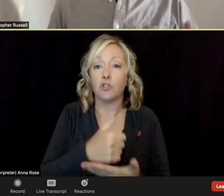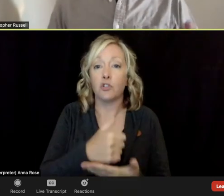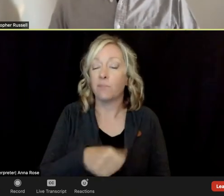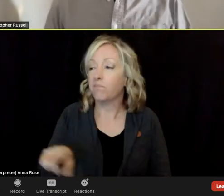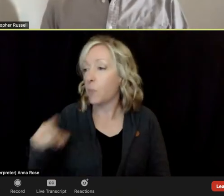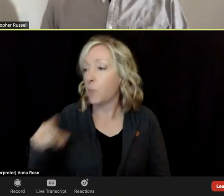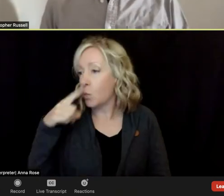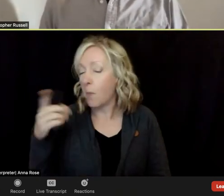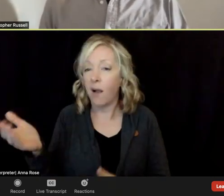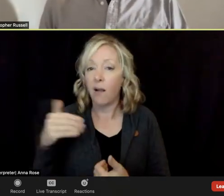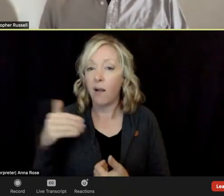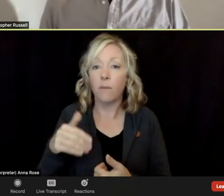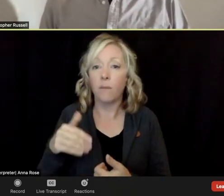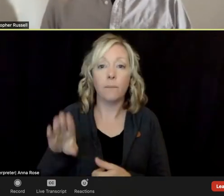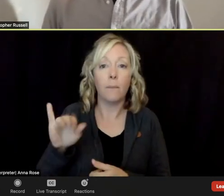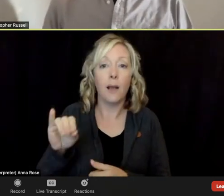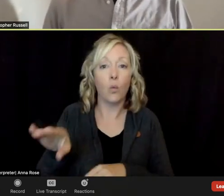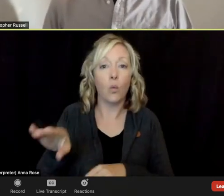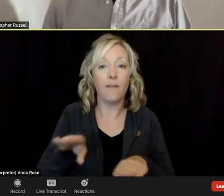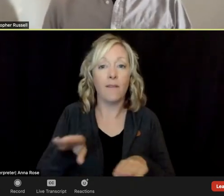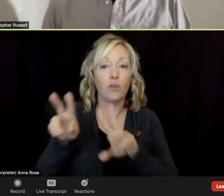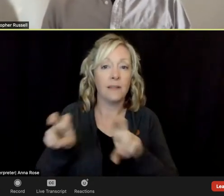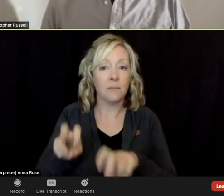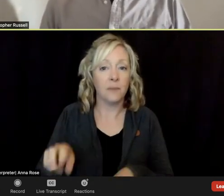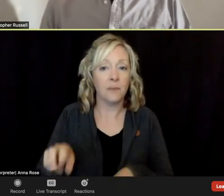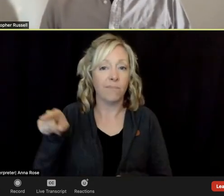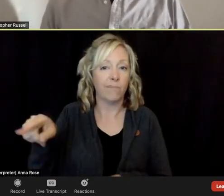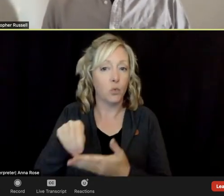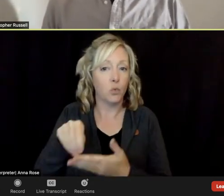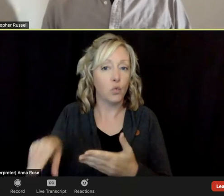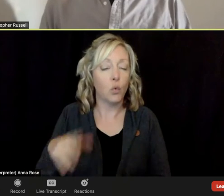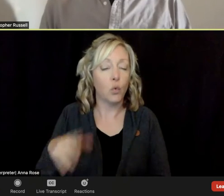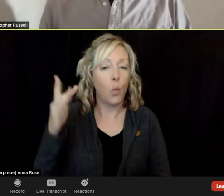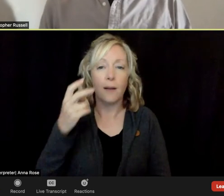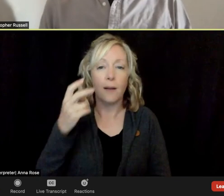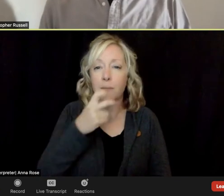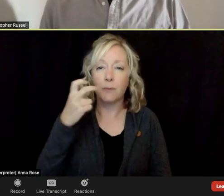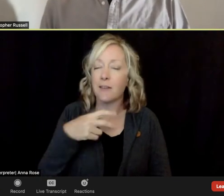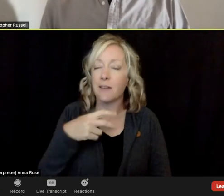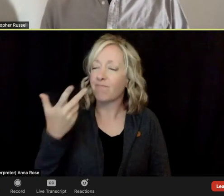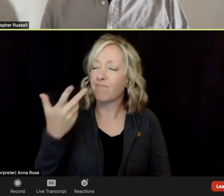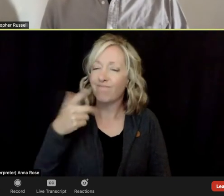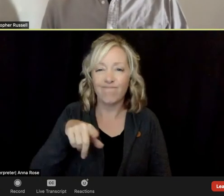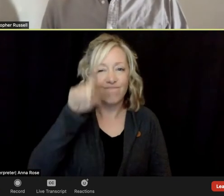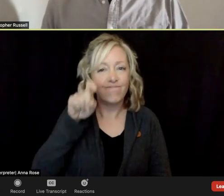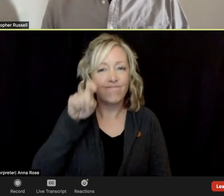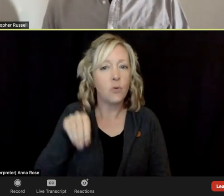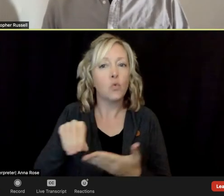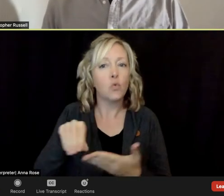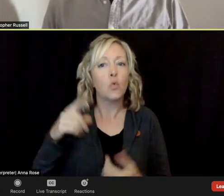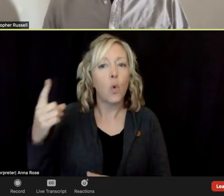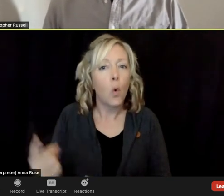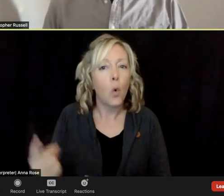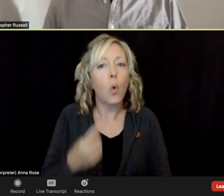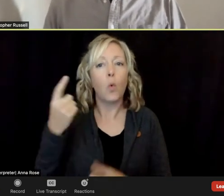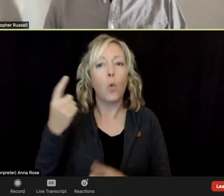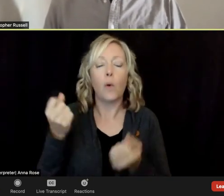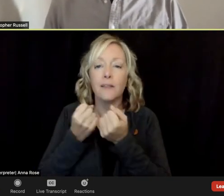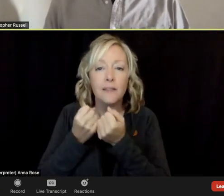about some of this, because she said, I don't know what's going on. The student is always